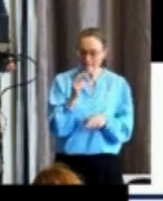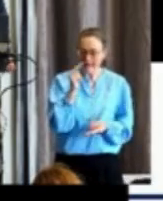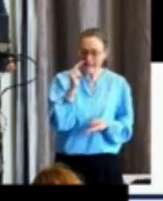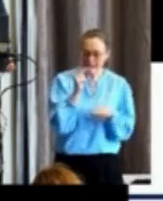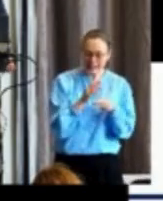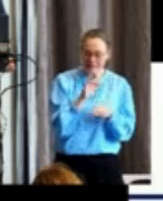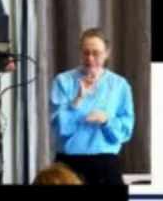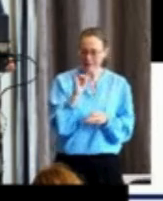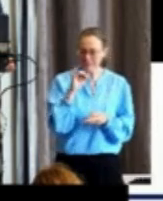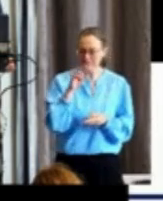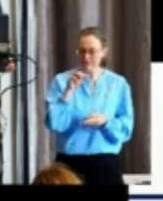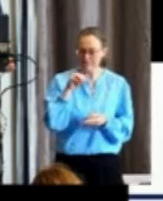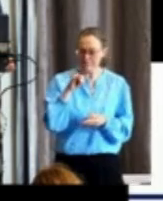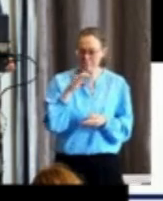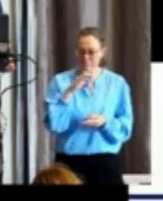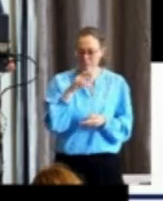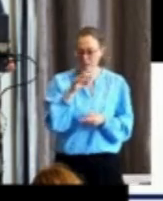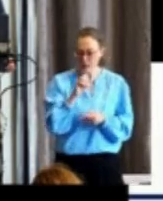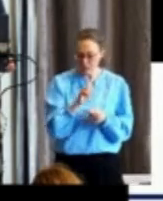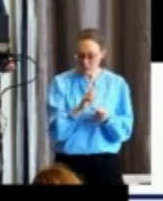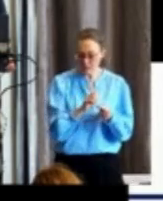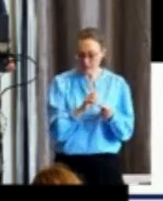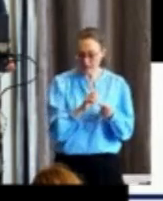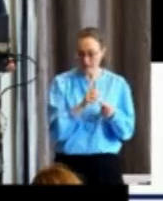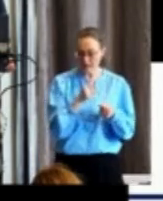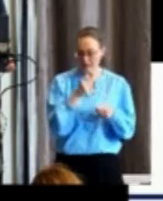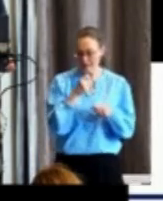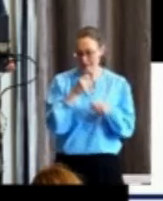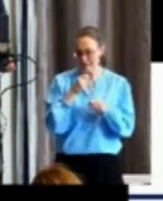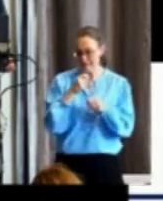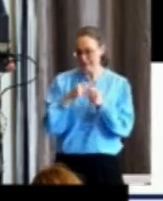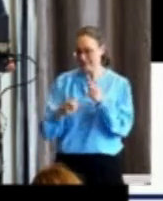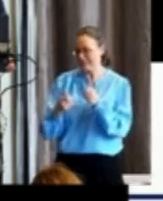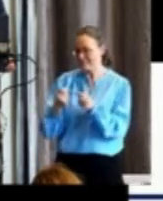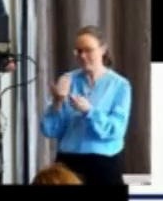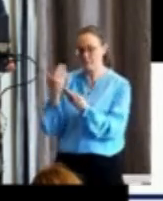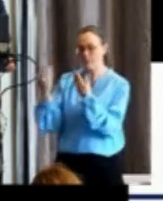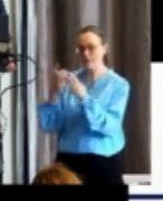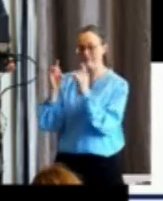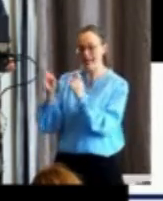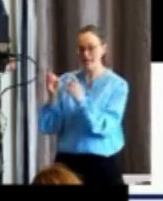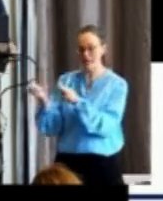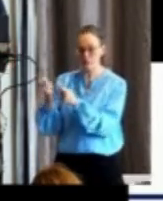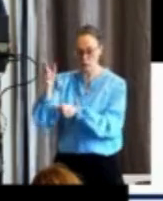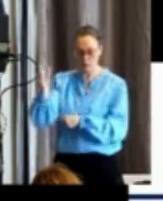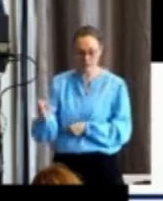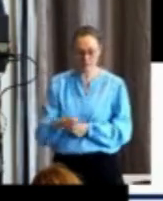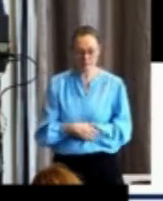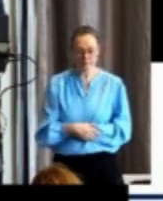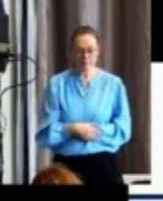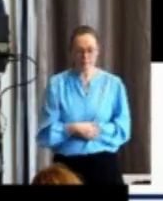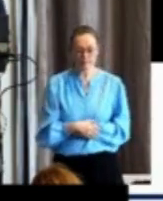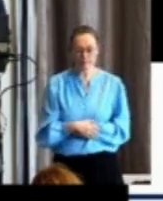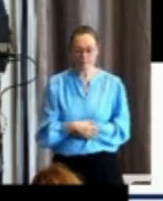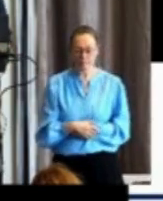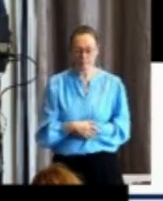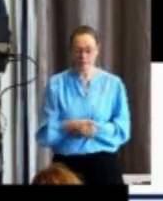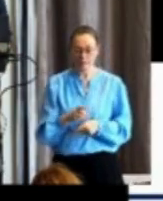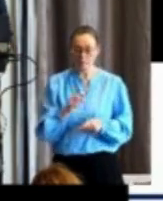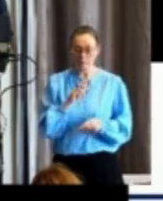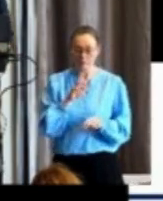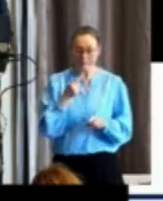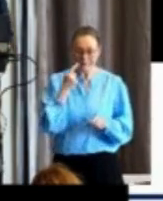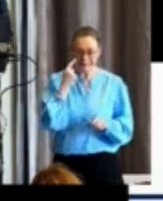Firmicutes species in general than they have compared to their healthy control partners. And this shift is far more